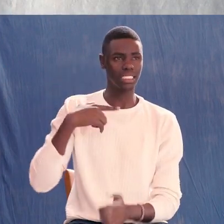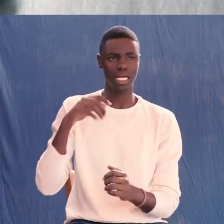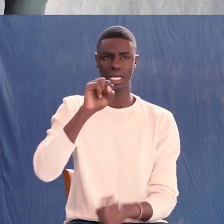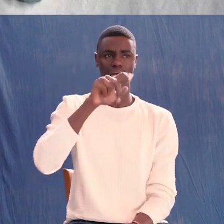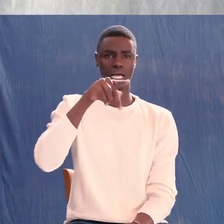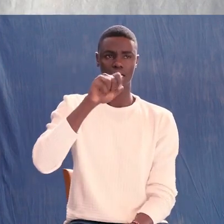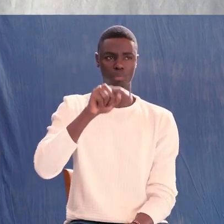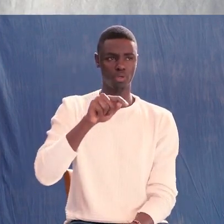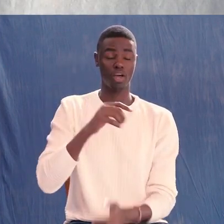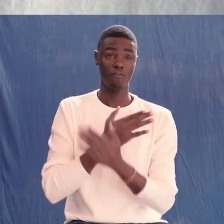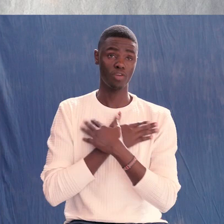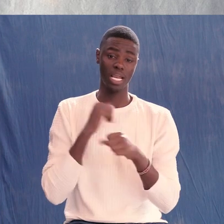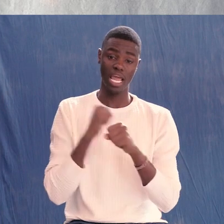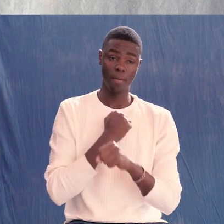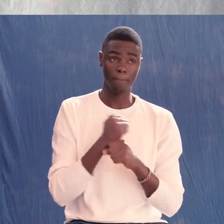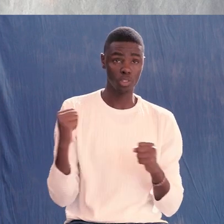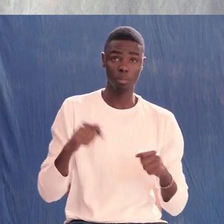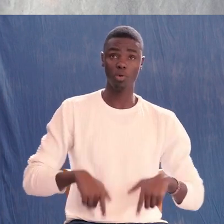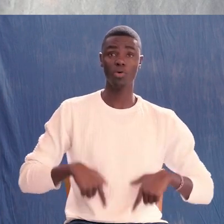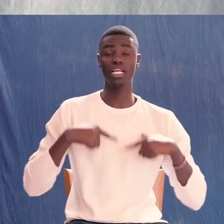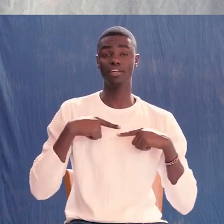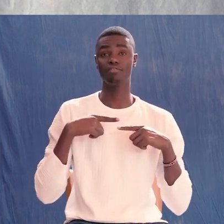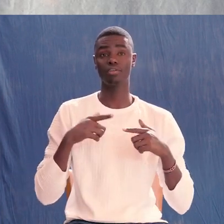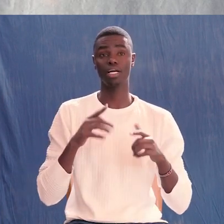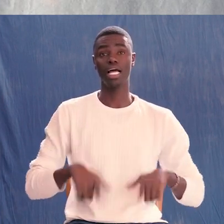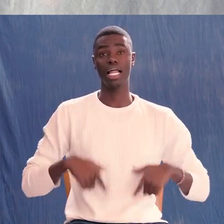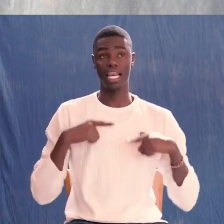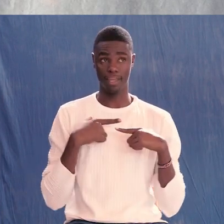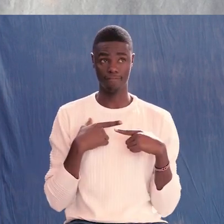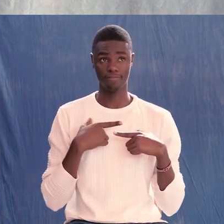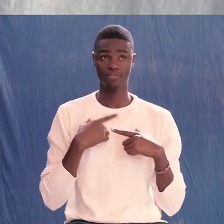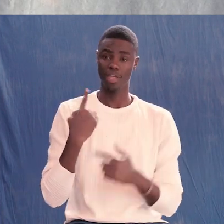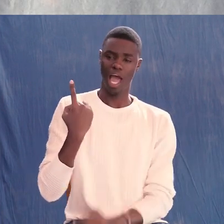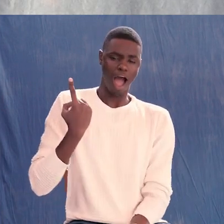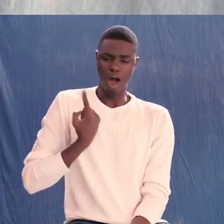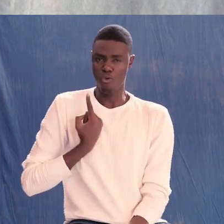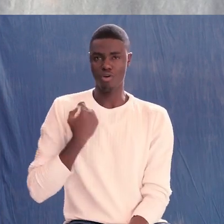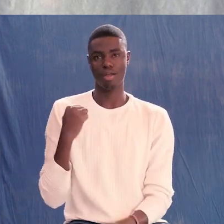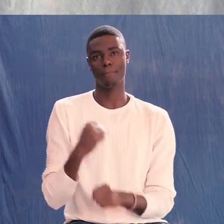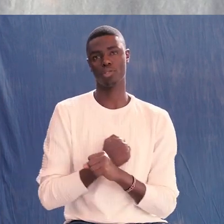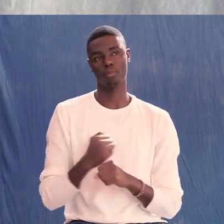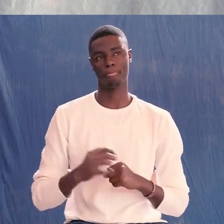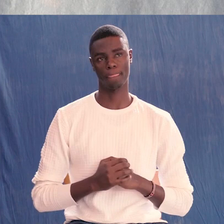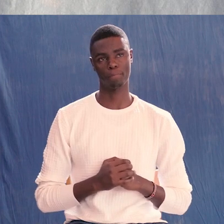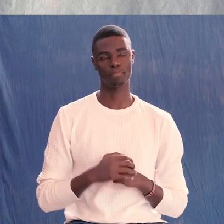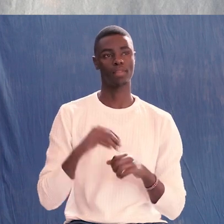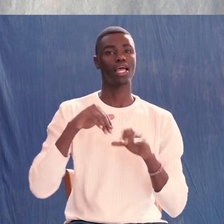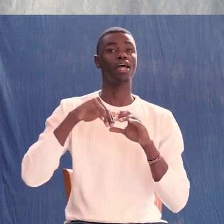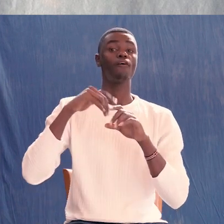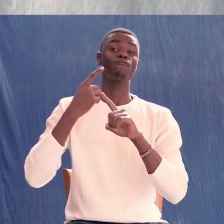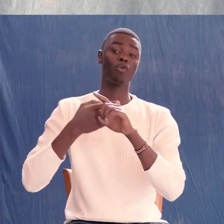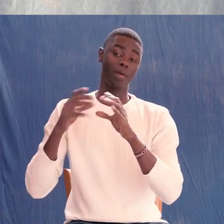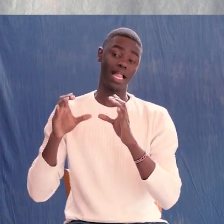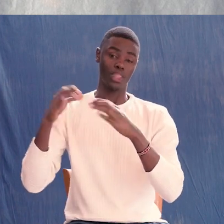Friends, we can't afford to live life solo, outside of community.